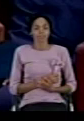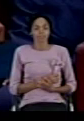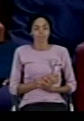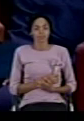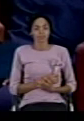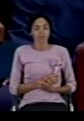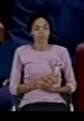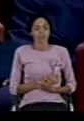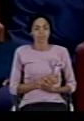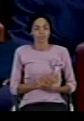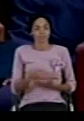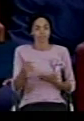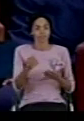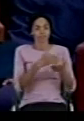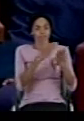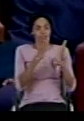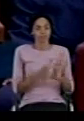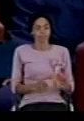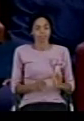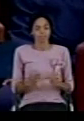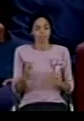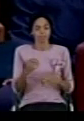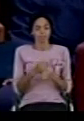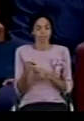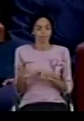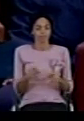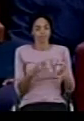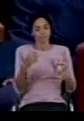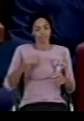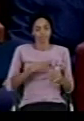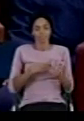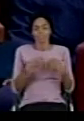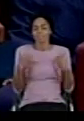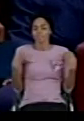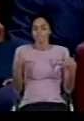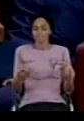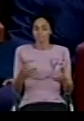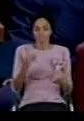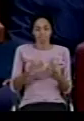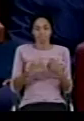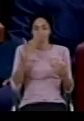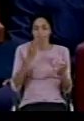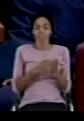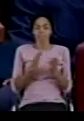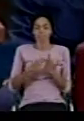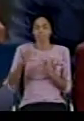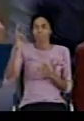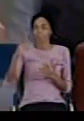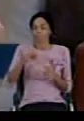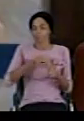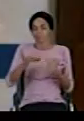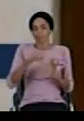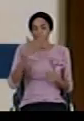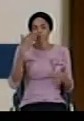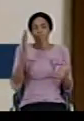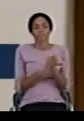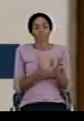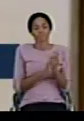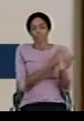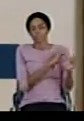Orchestra, get ready, because we have a lot to praise God about this evening. Praise the